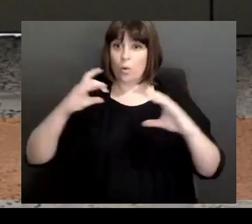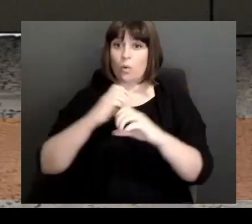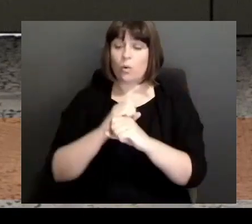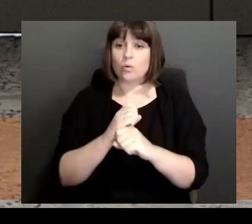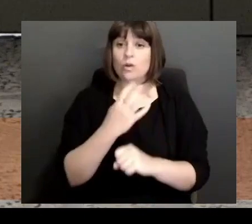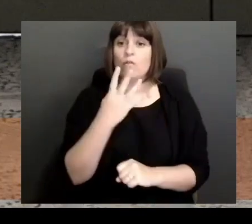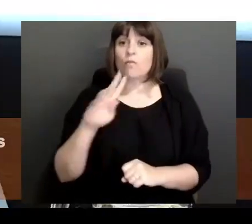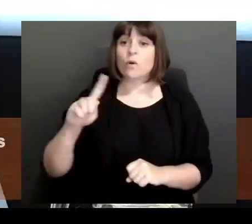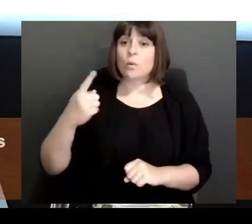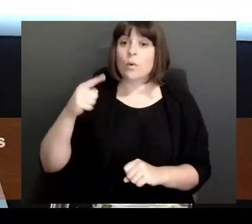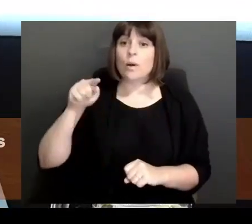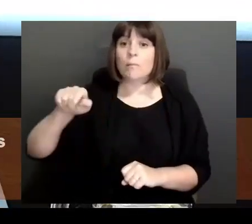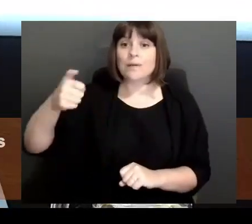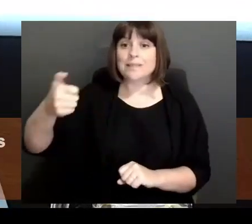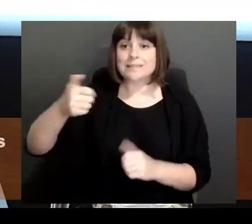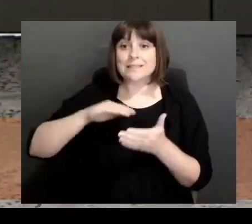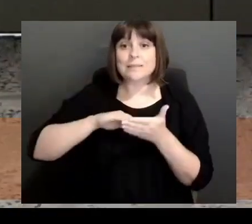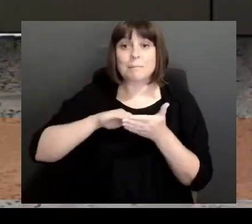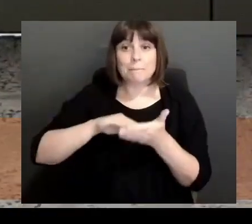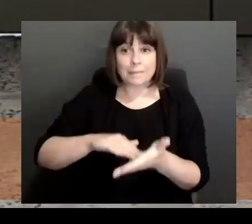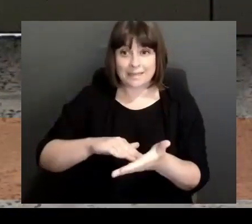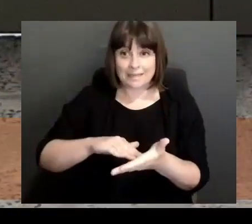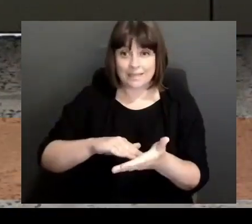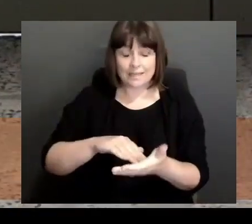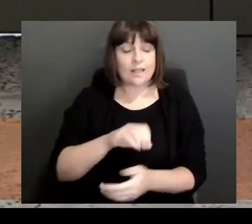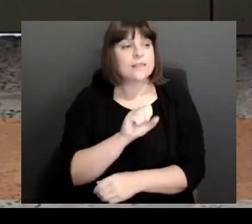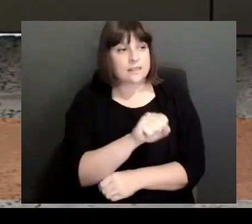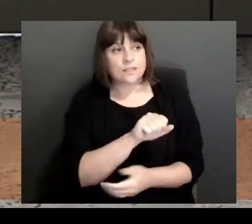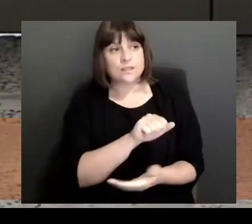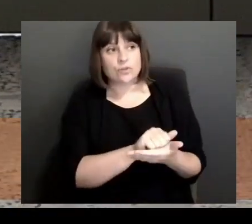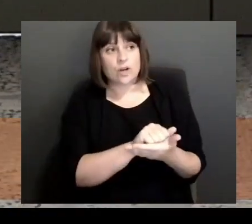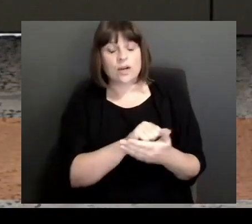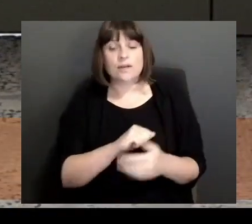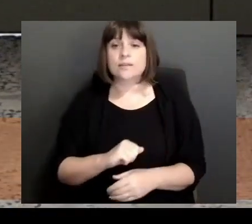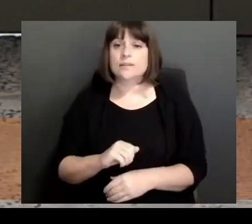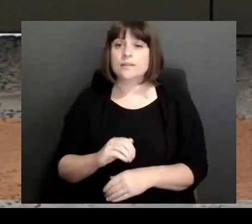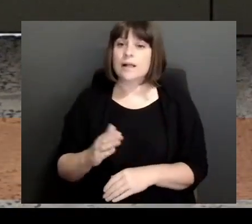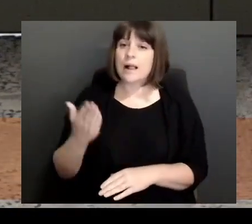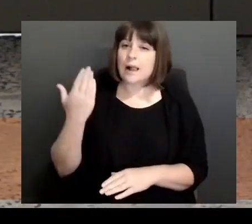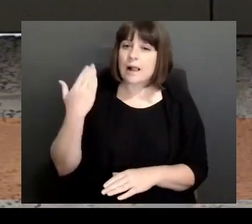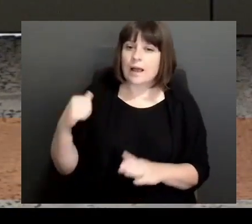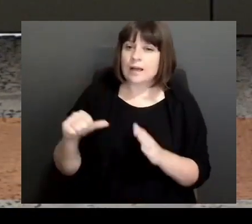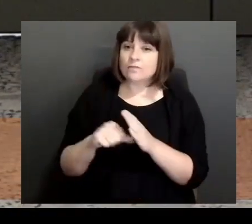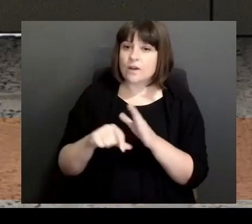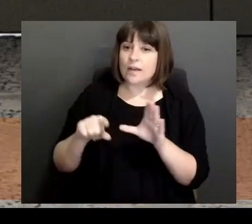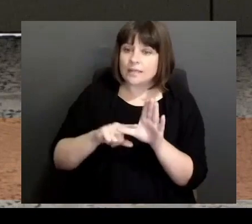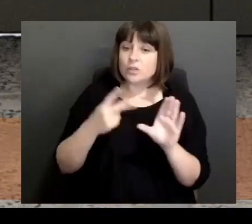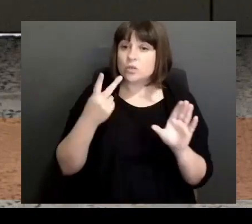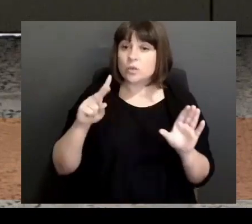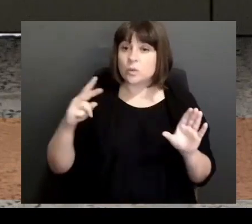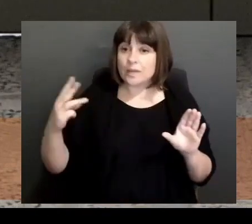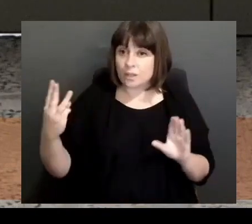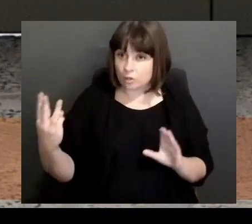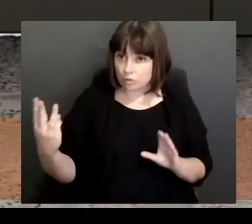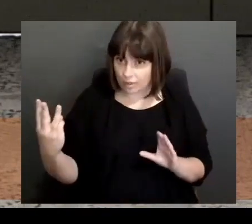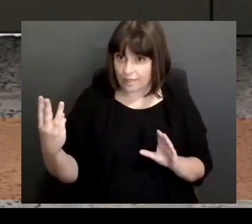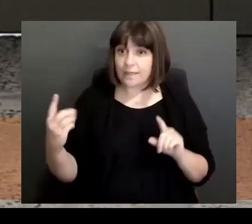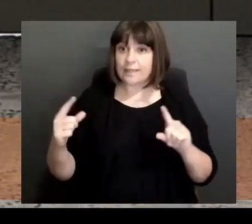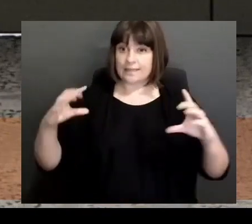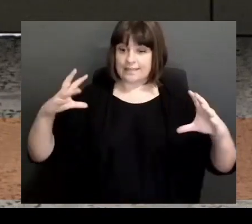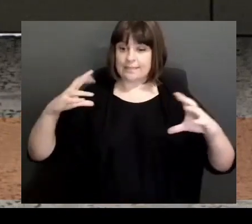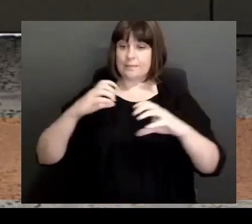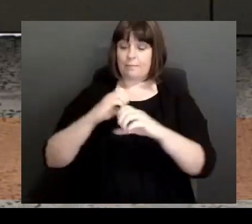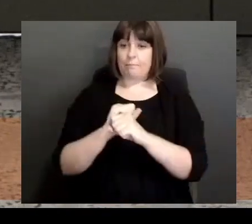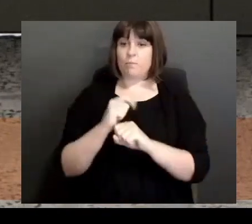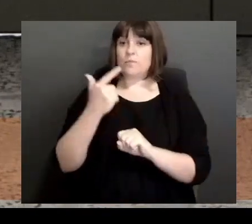million. That's correct. The last financial year, 2023, the sum was 7